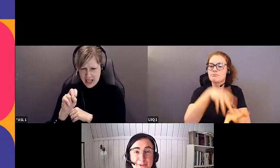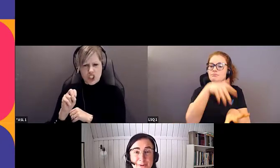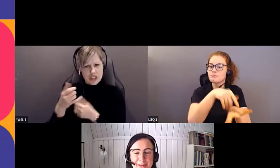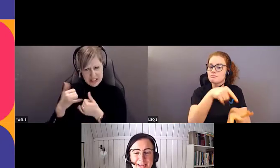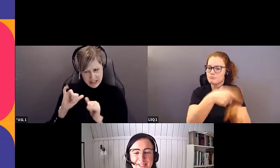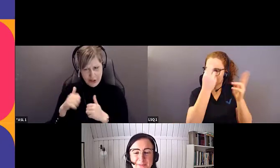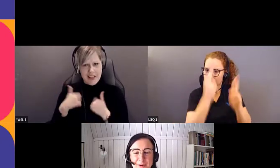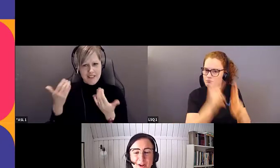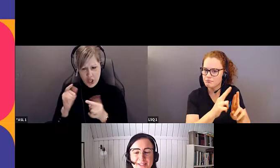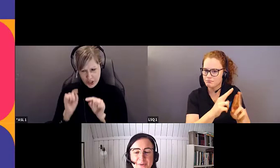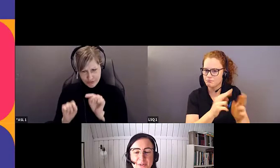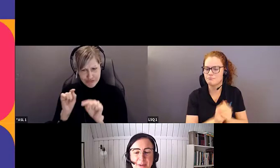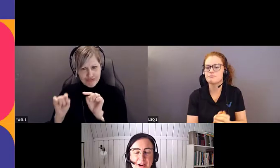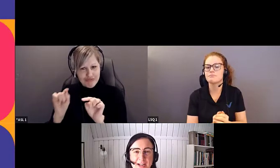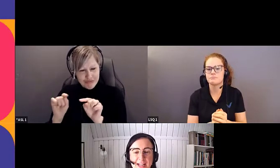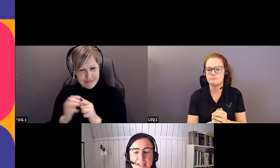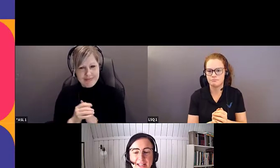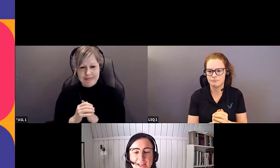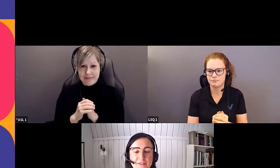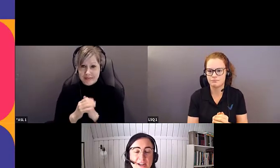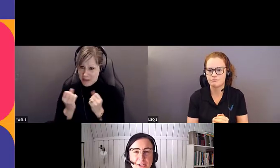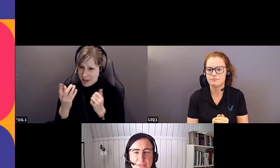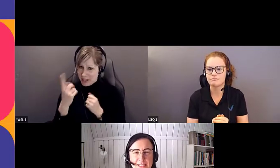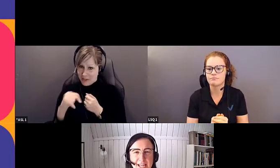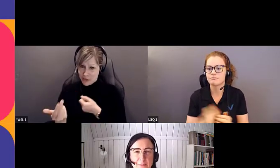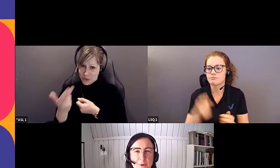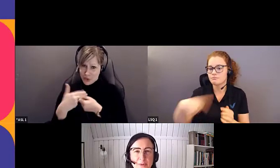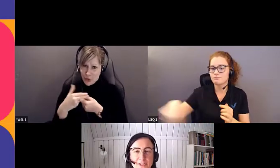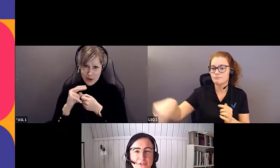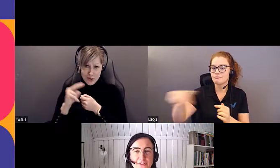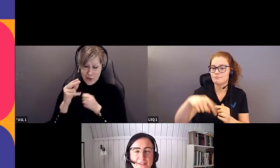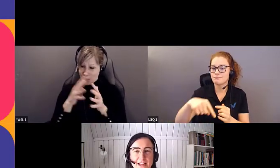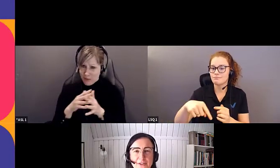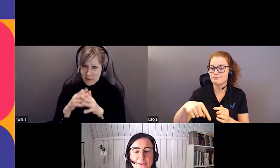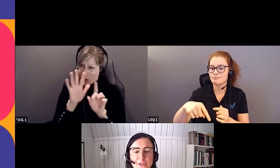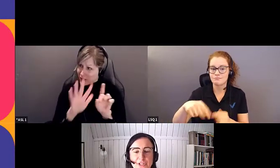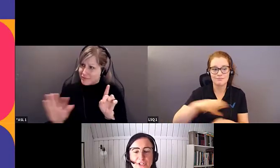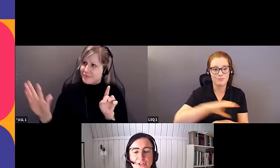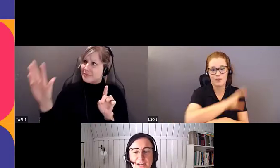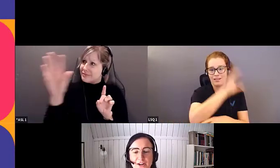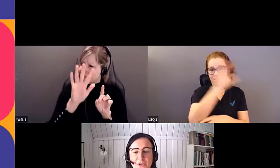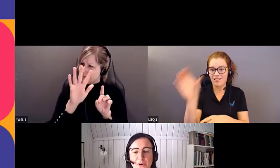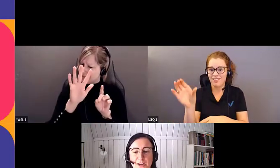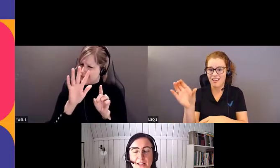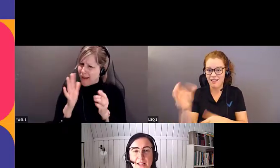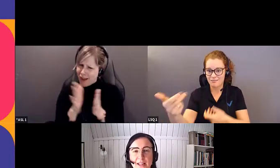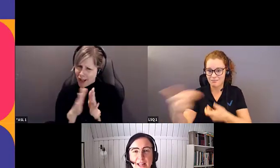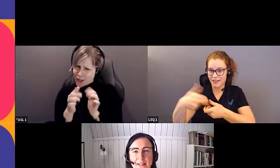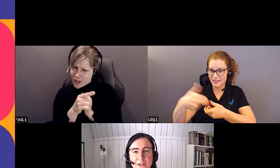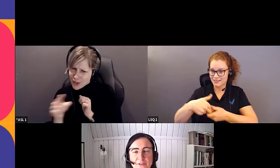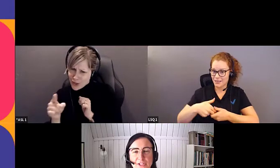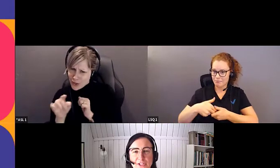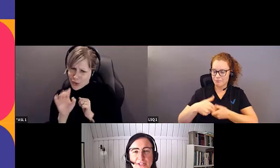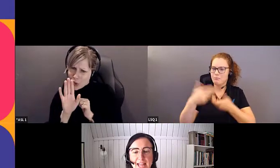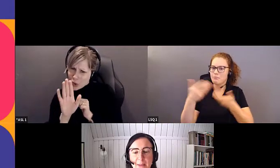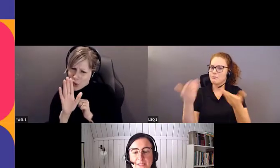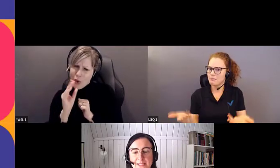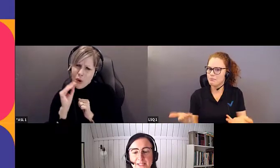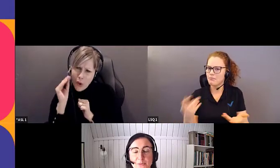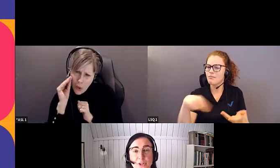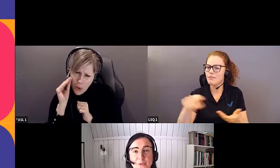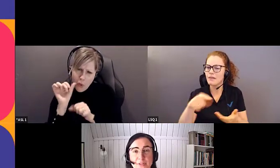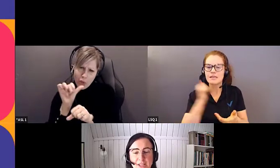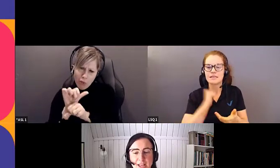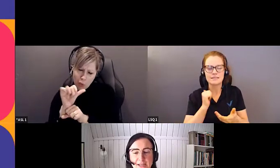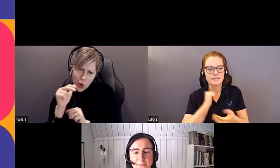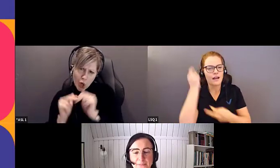of you are joining us from across North America, and I invite you to take a moment to reflect on the traditional territory and the original inhabitants